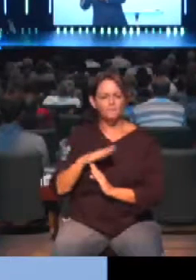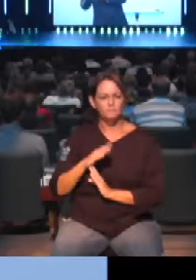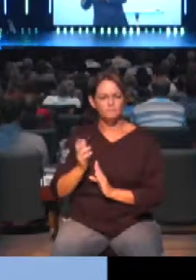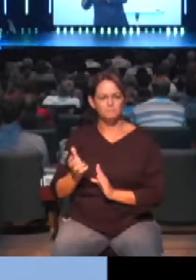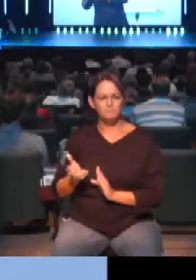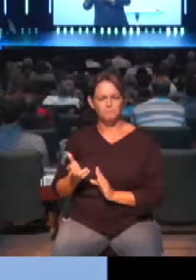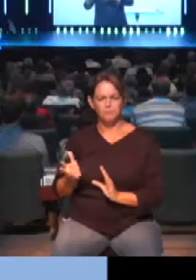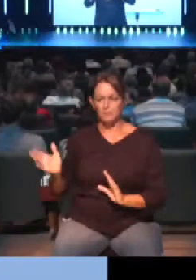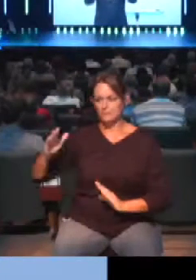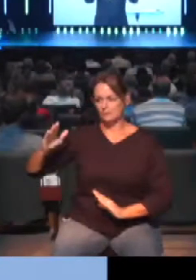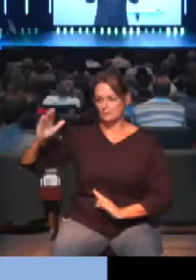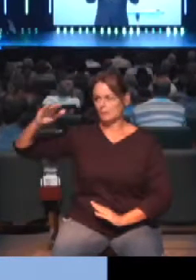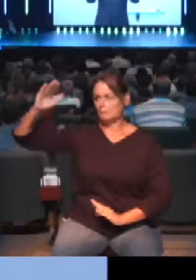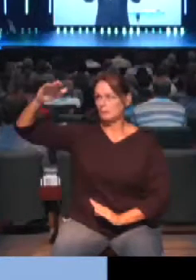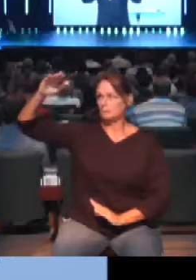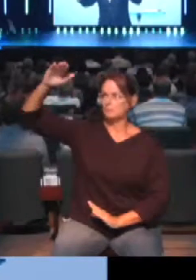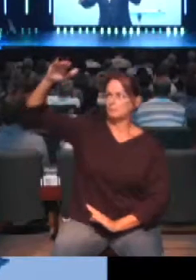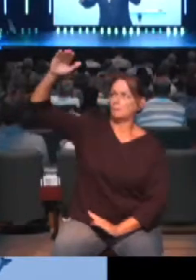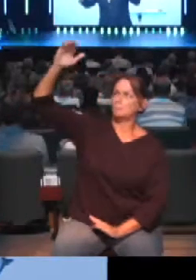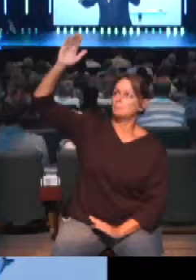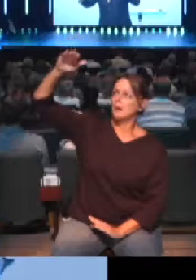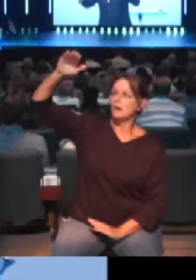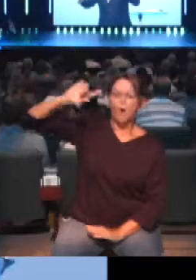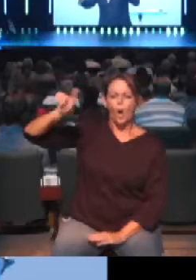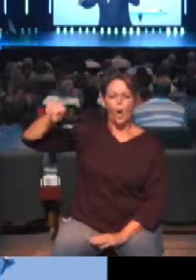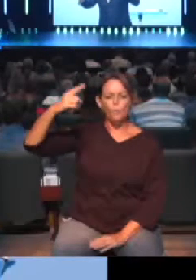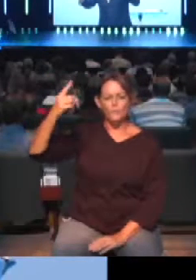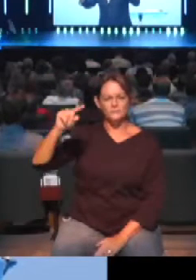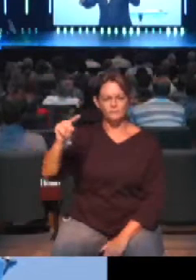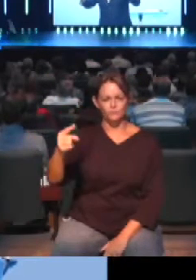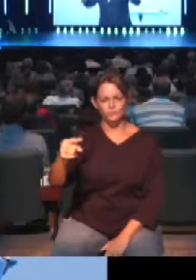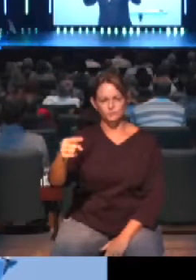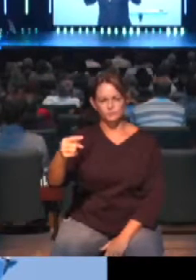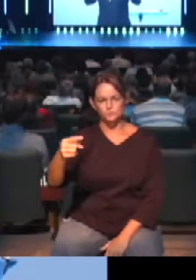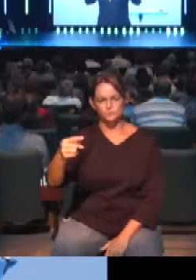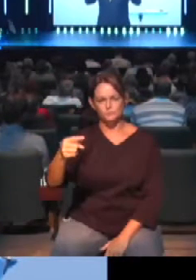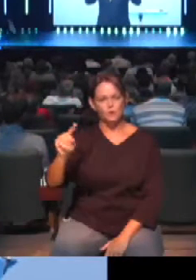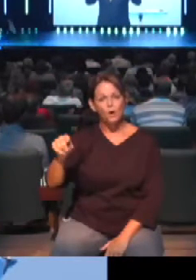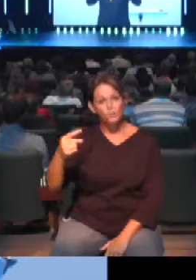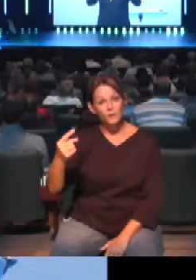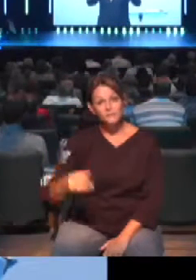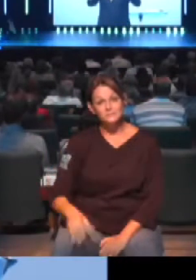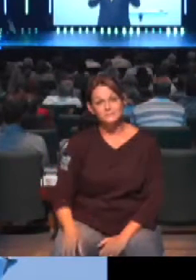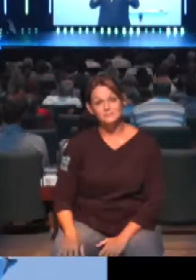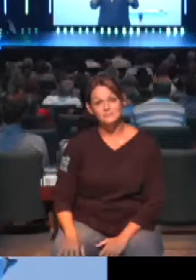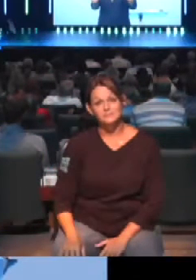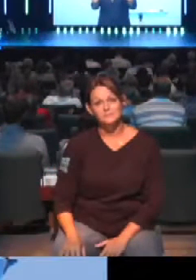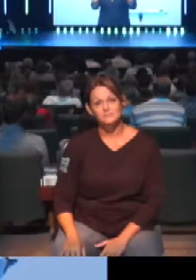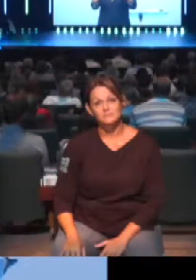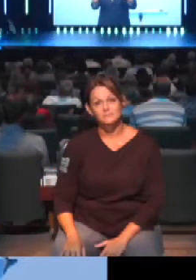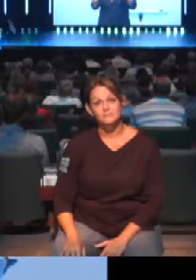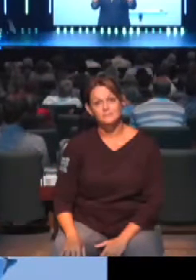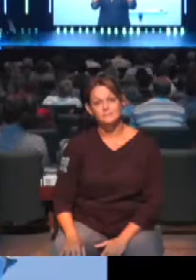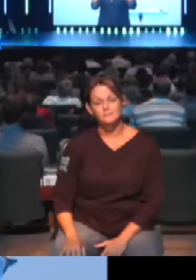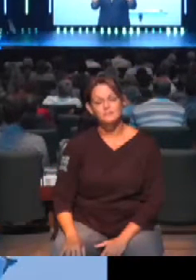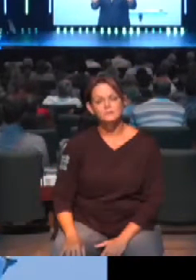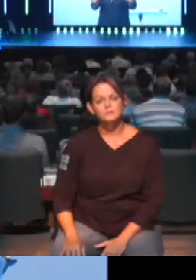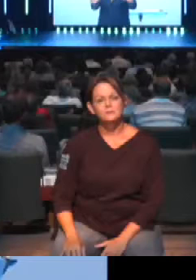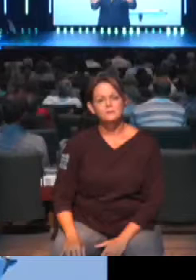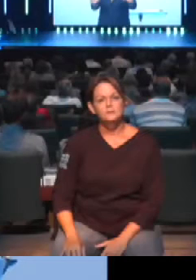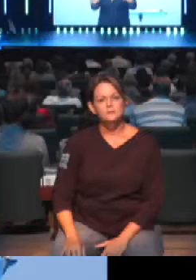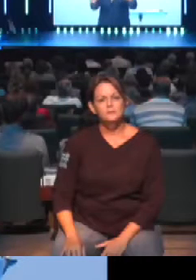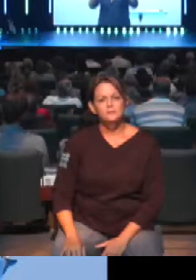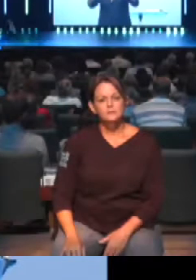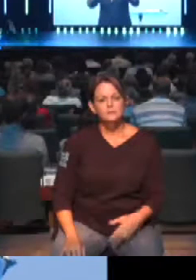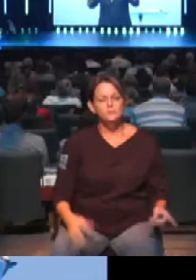When you put that, God is always first, always first. So it's not just that God wouldn't accept